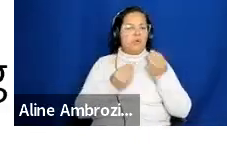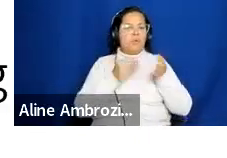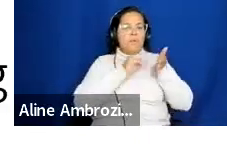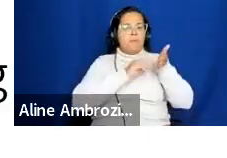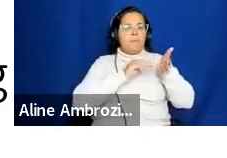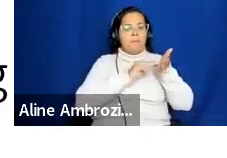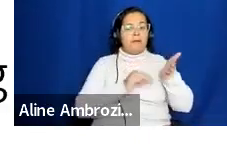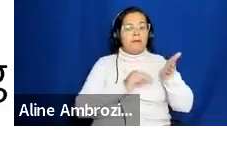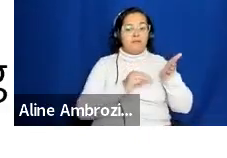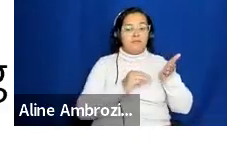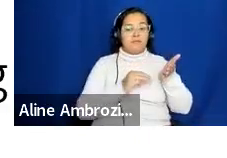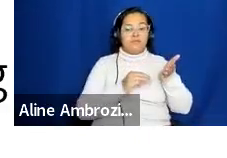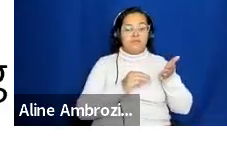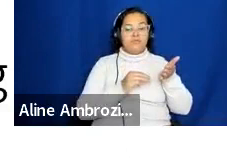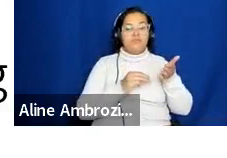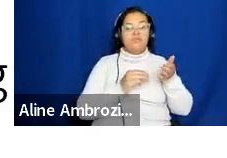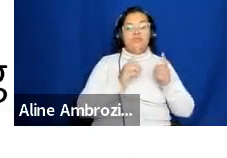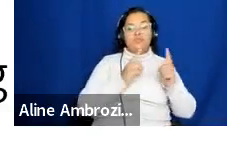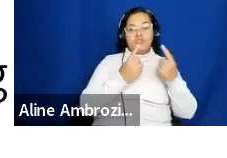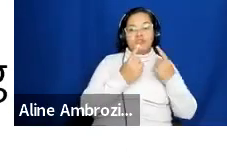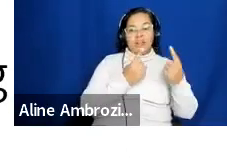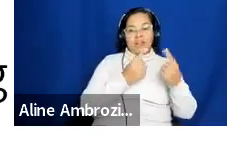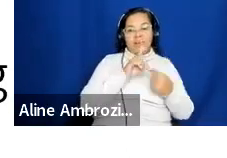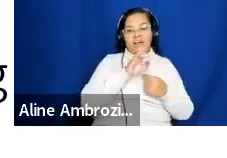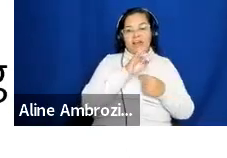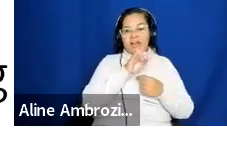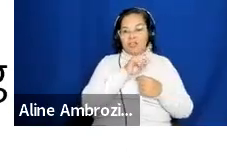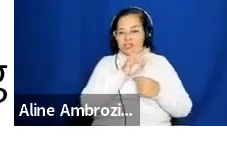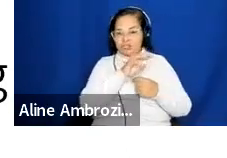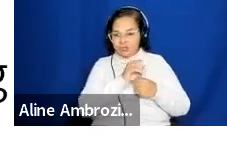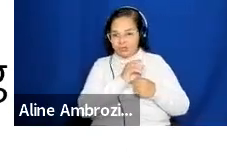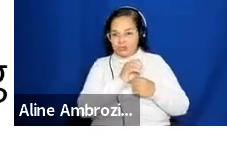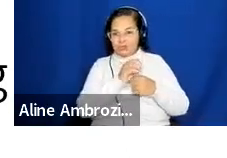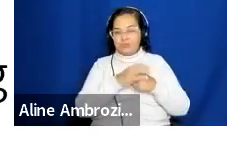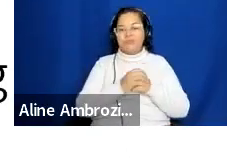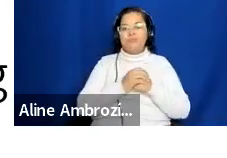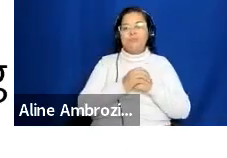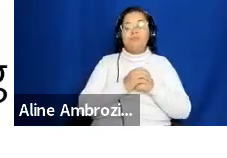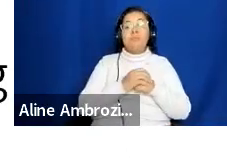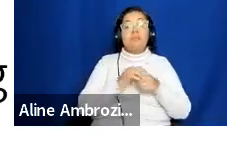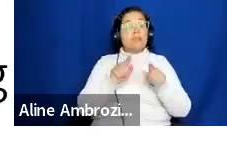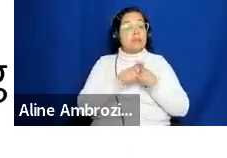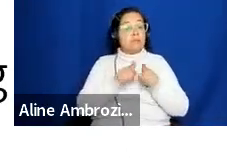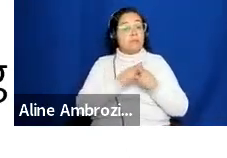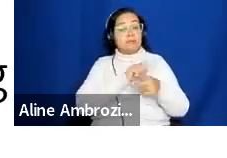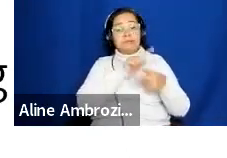Secondly, the issue of direction,